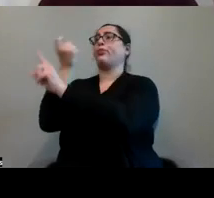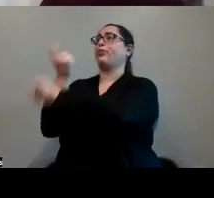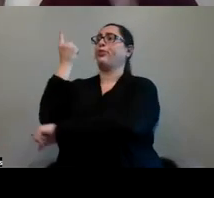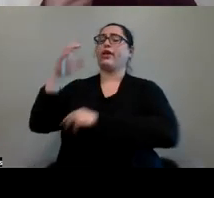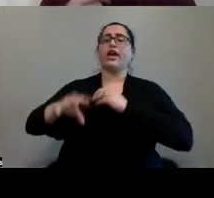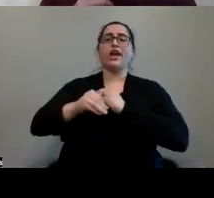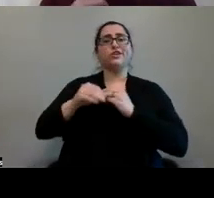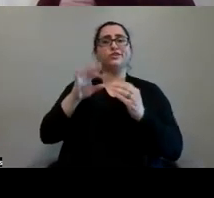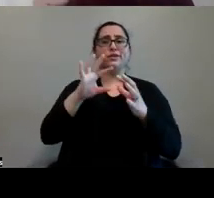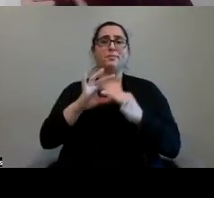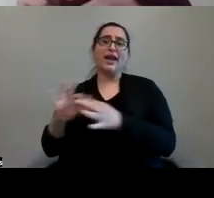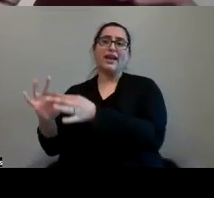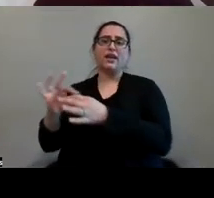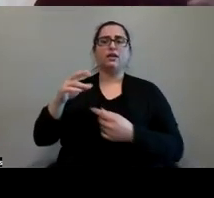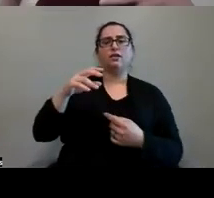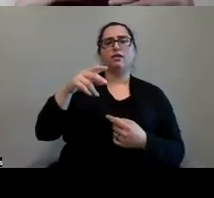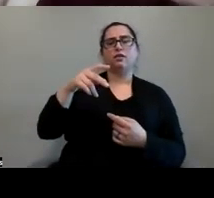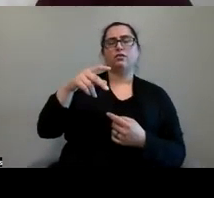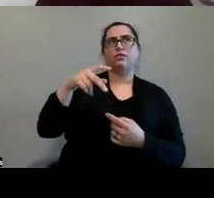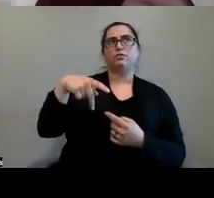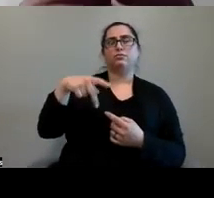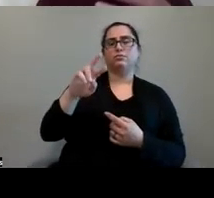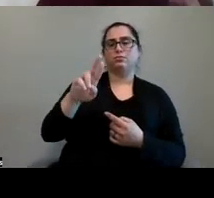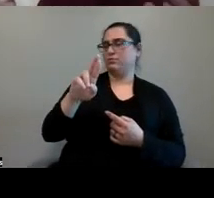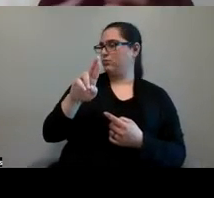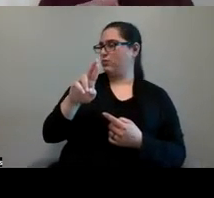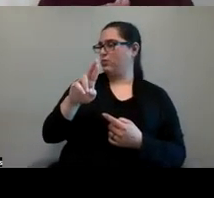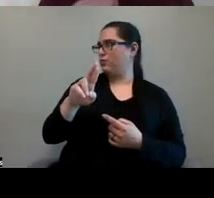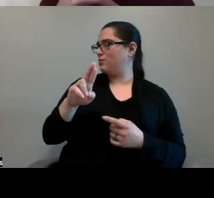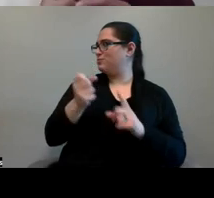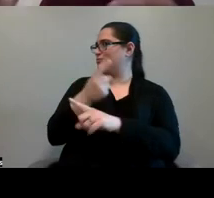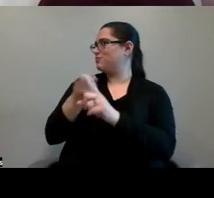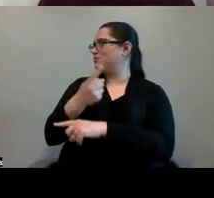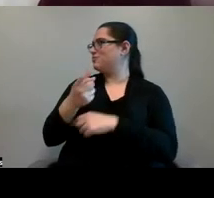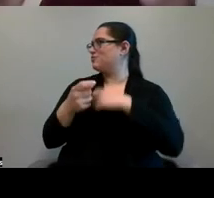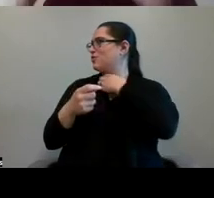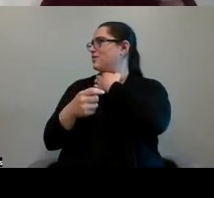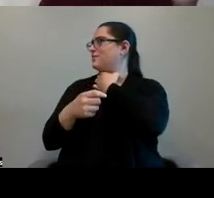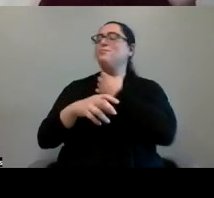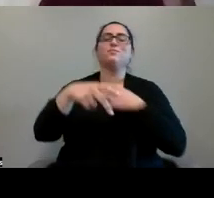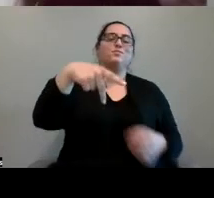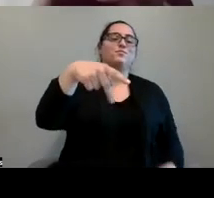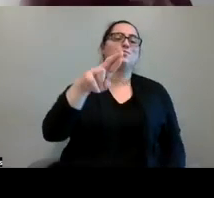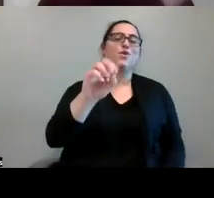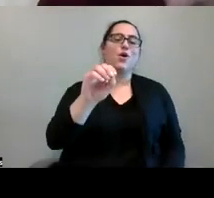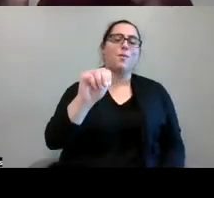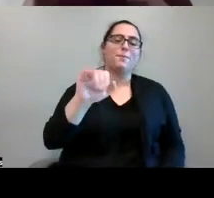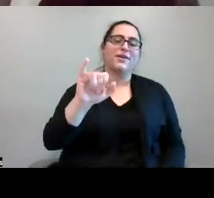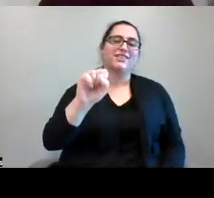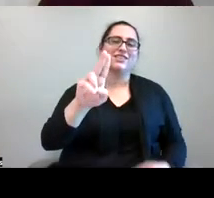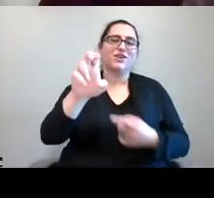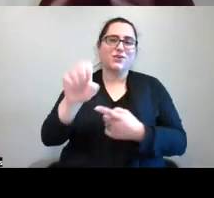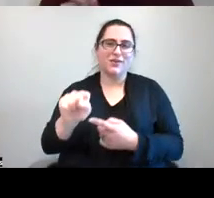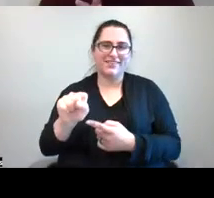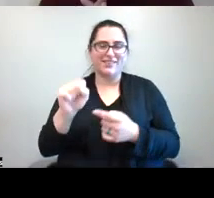called polyspecificity. So this is just the ability in this assay to bind like cellular junk. So in this case, this is